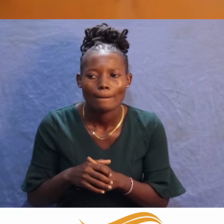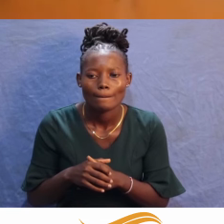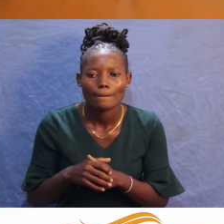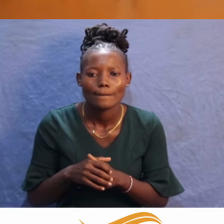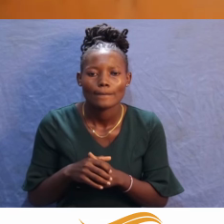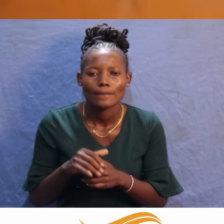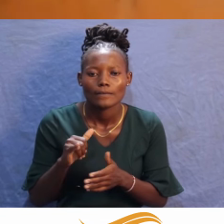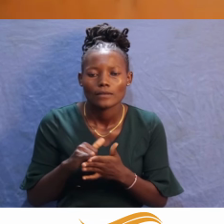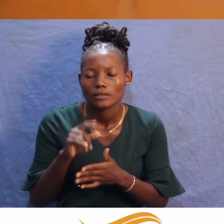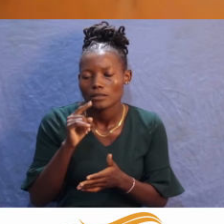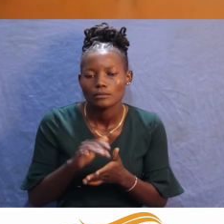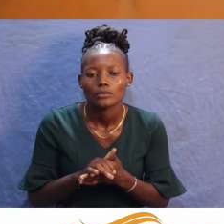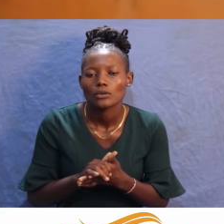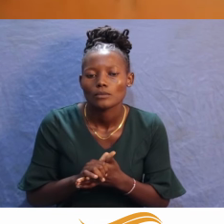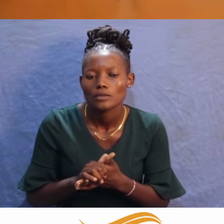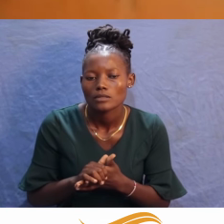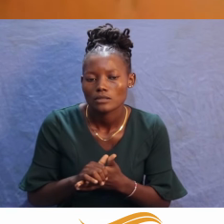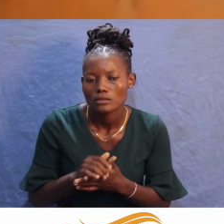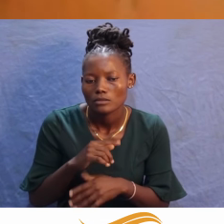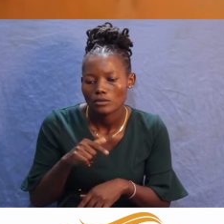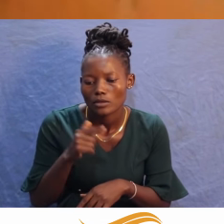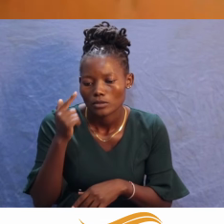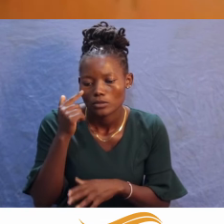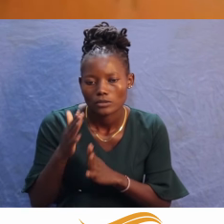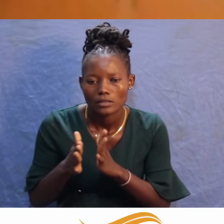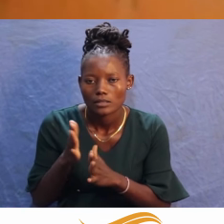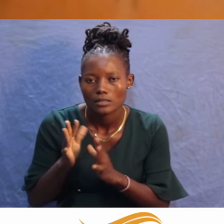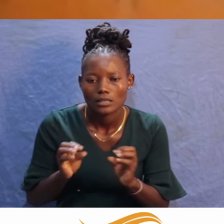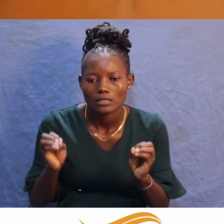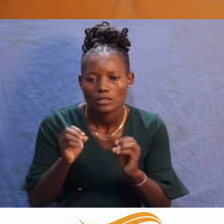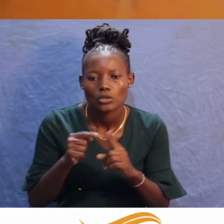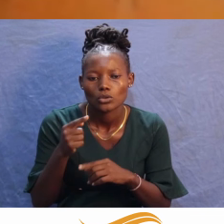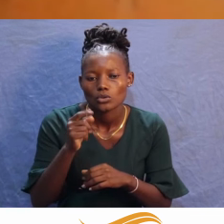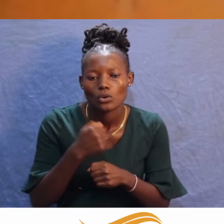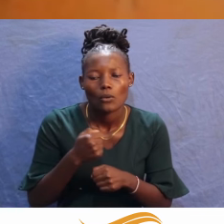that's a problem with some of these disorders. You have no symptoms until you actually work.